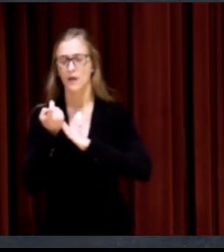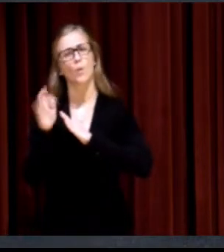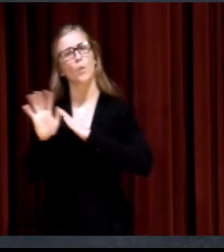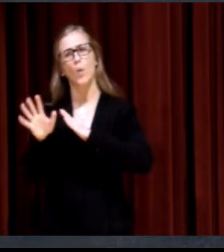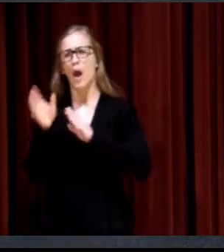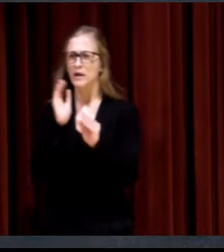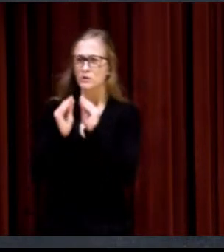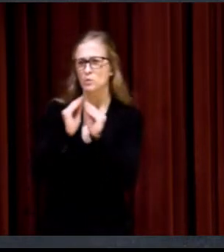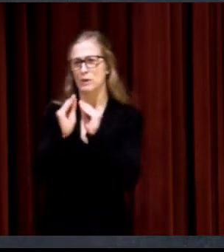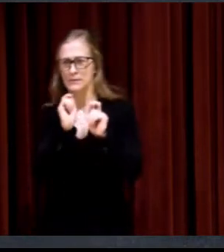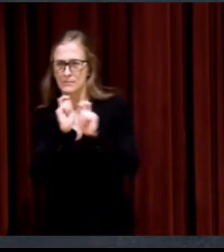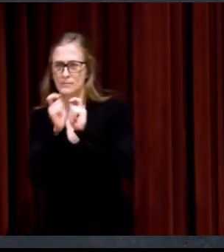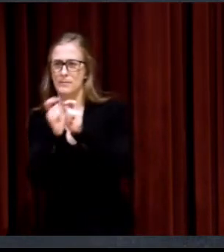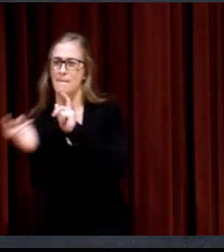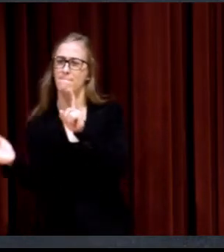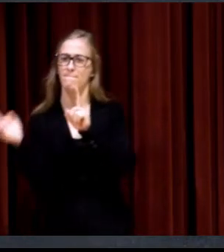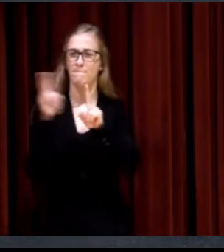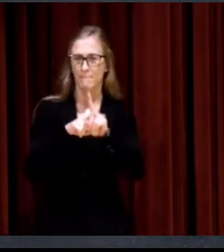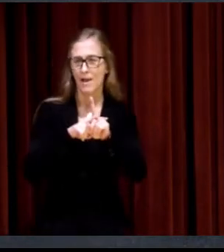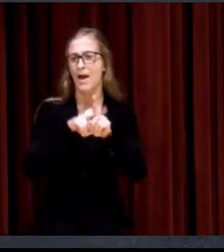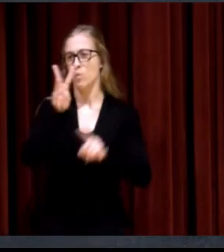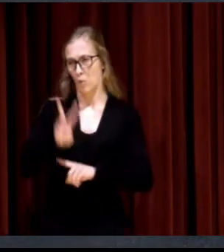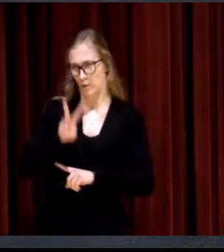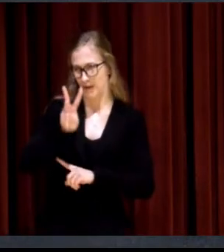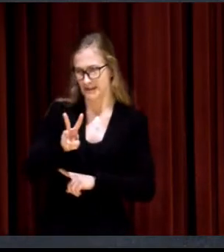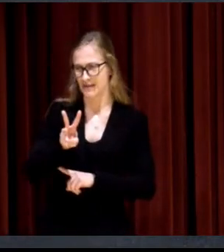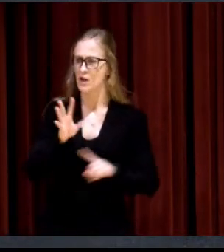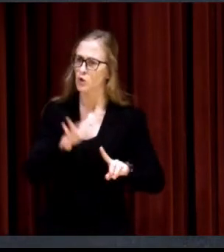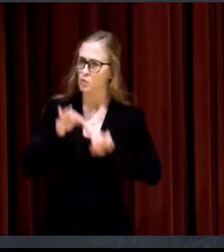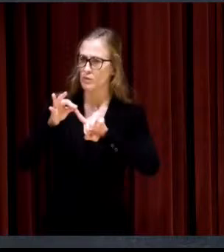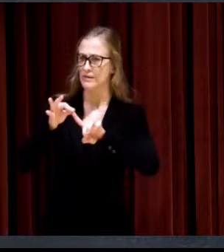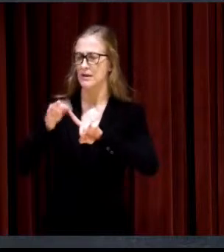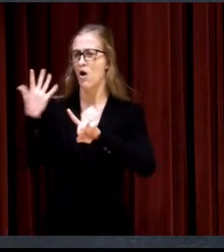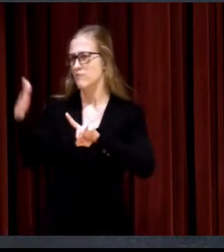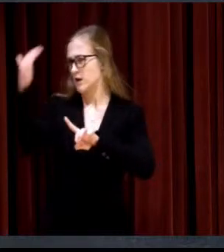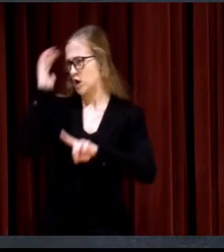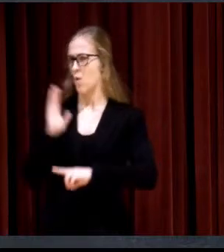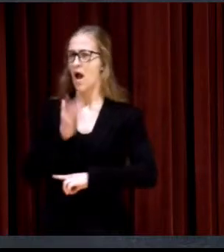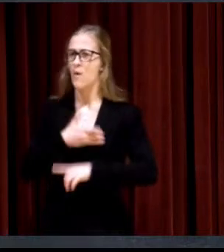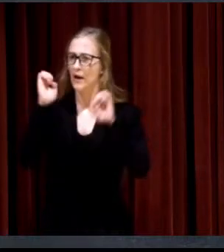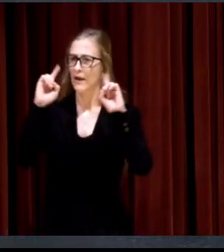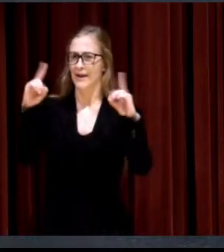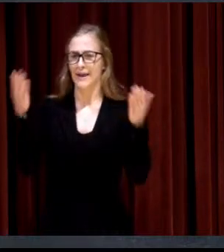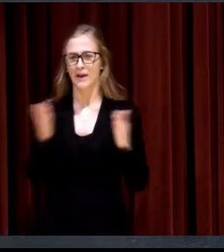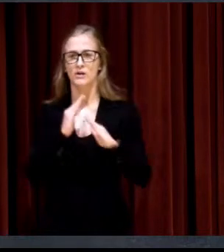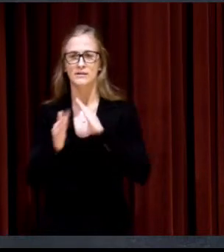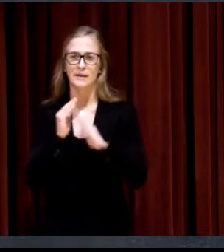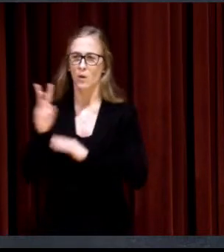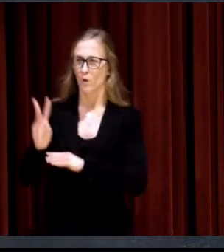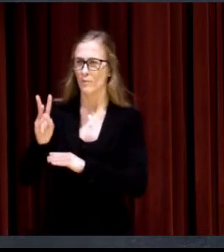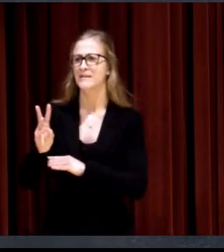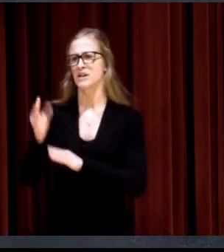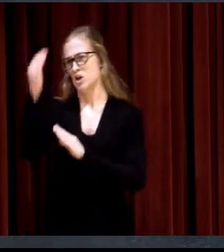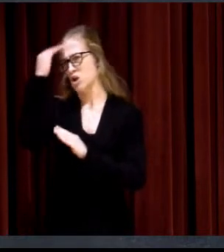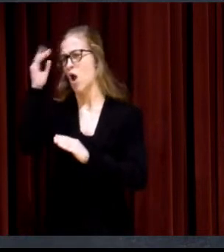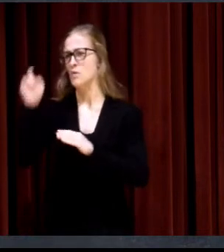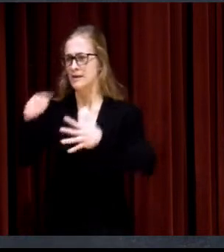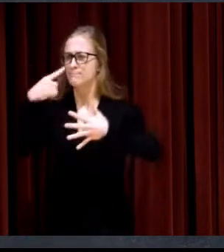into the city of Wilmington, which is unique. And if you know anything about our education in the city of Wilmington, you know it's unique in many